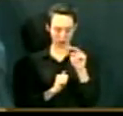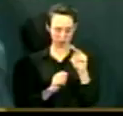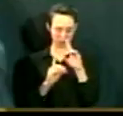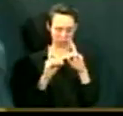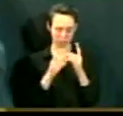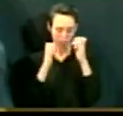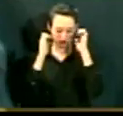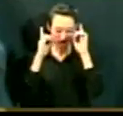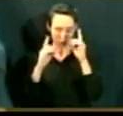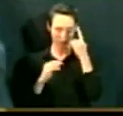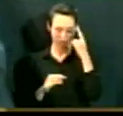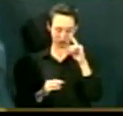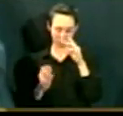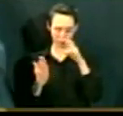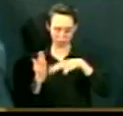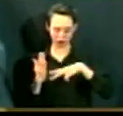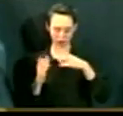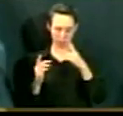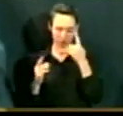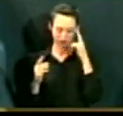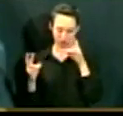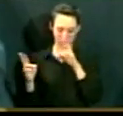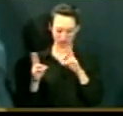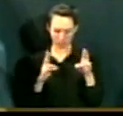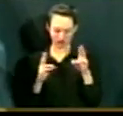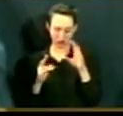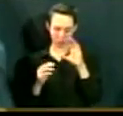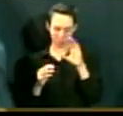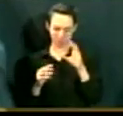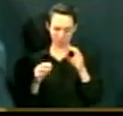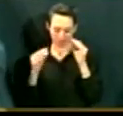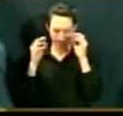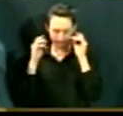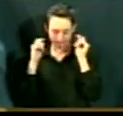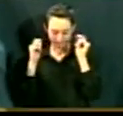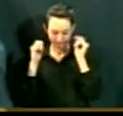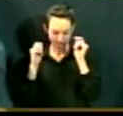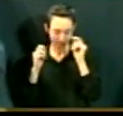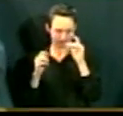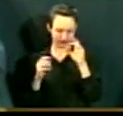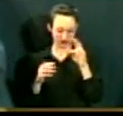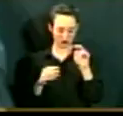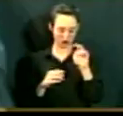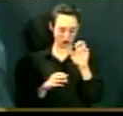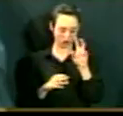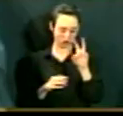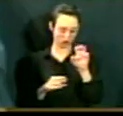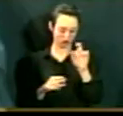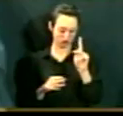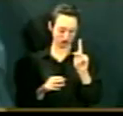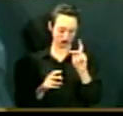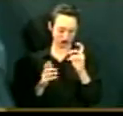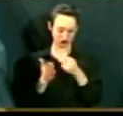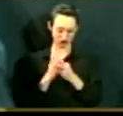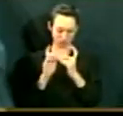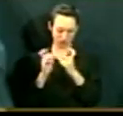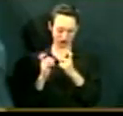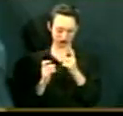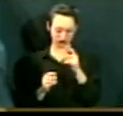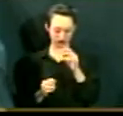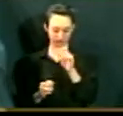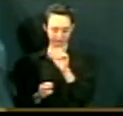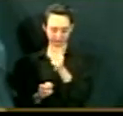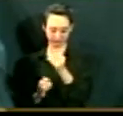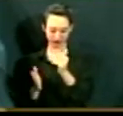Coaching Network grant in the amount of $10,000 and a stipend and up to $1,800 in travel costs for each Knox County